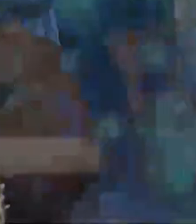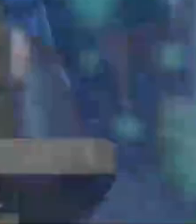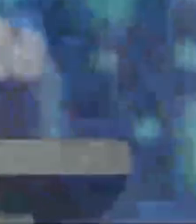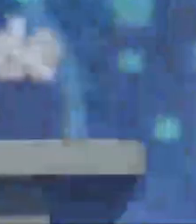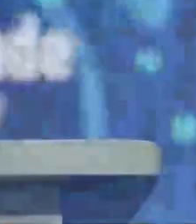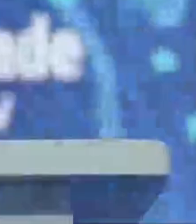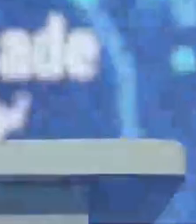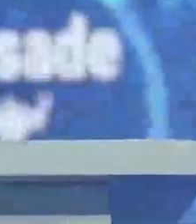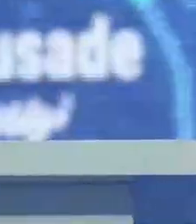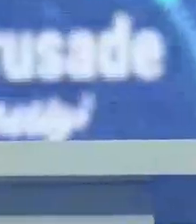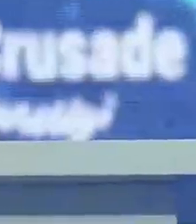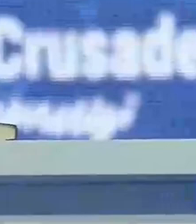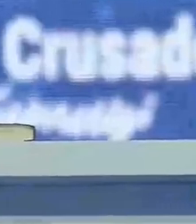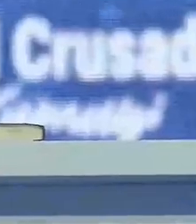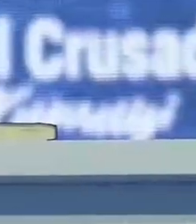Everything you've been praying for,